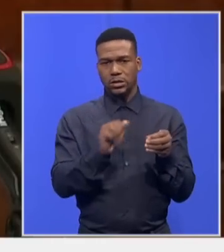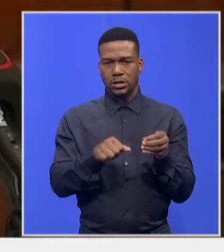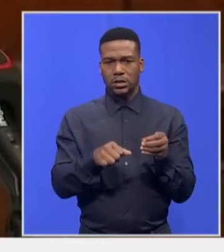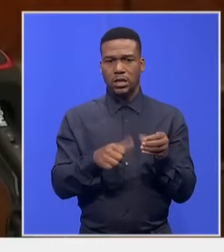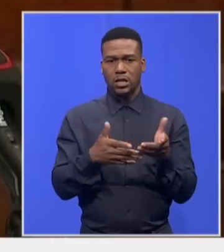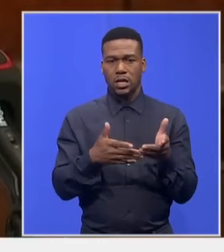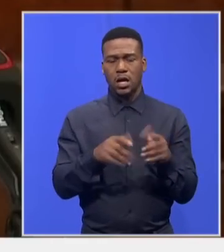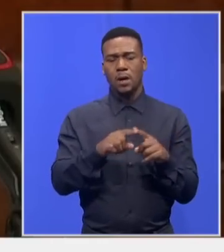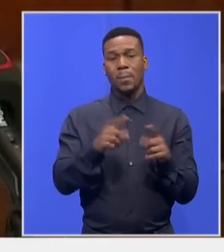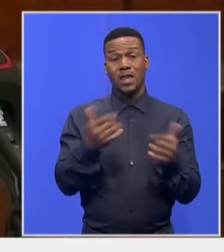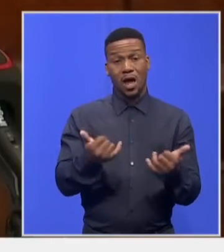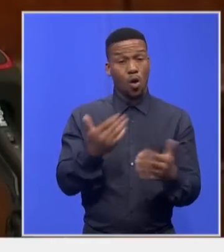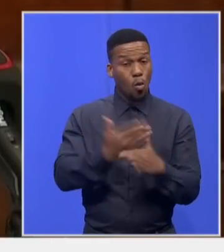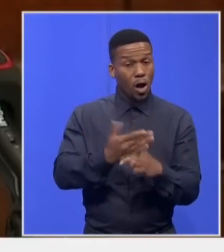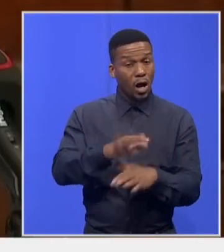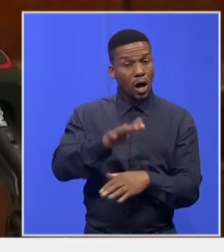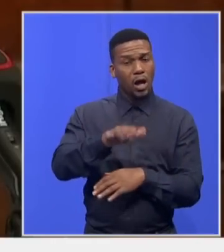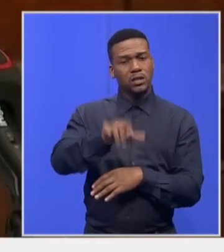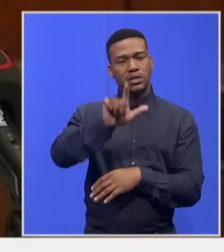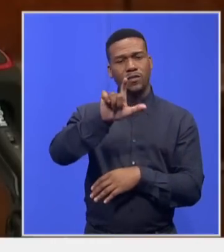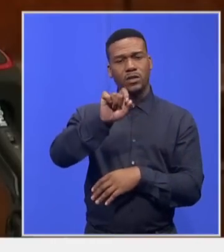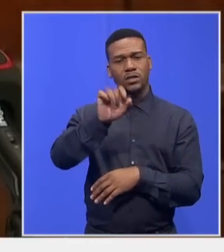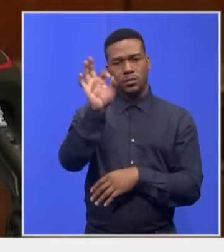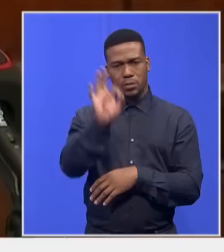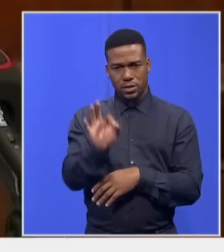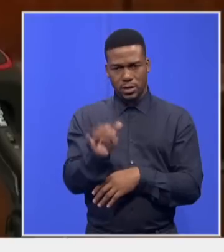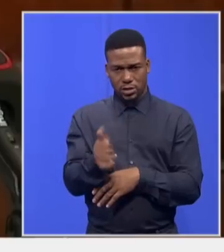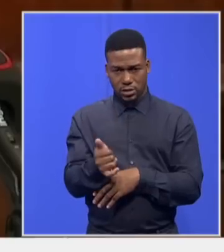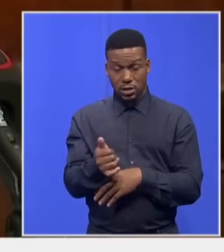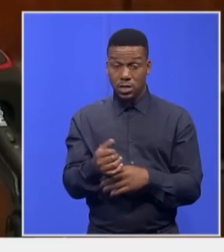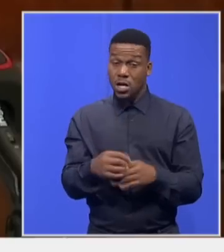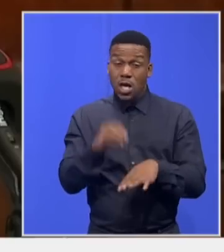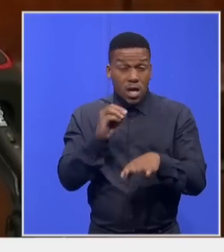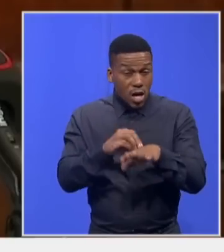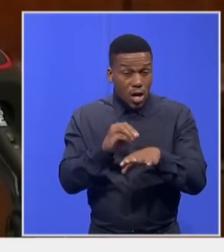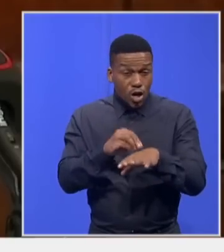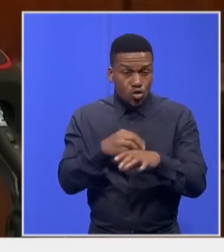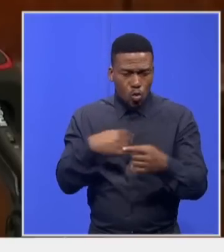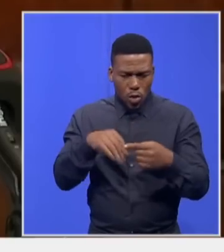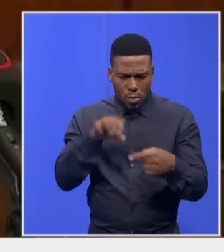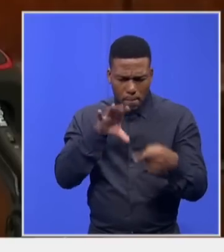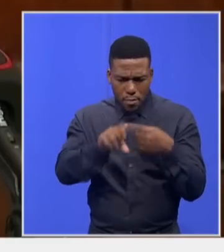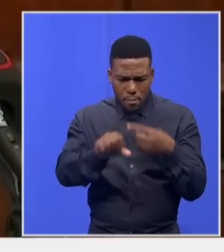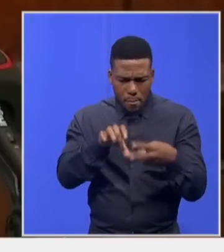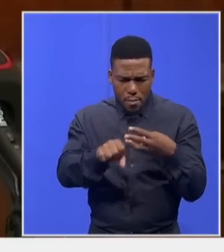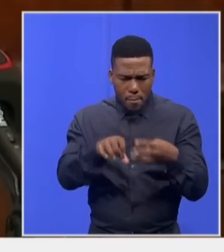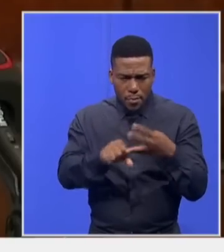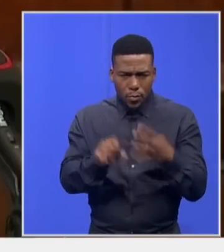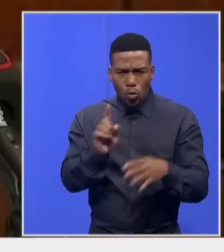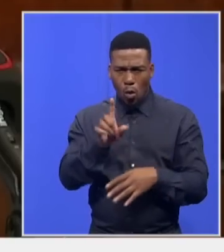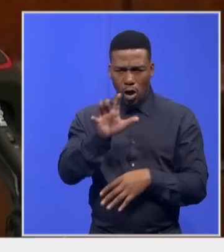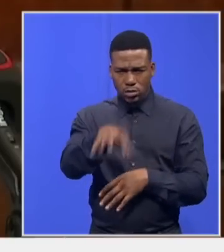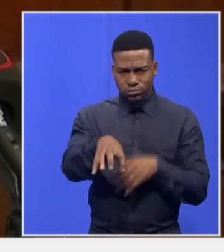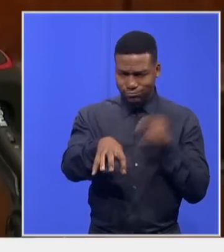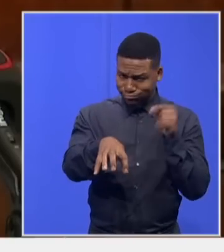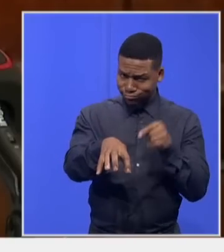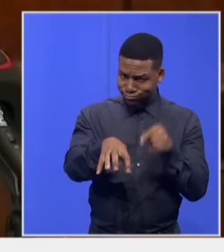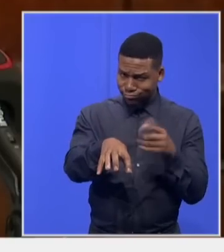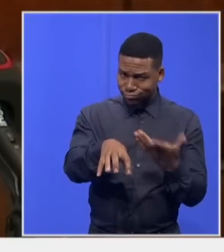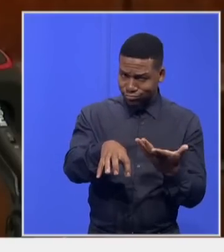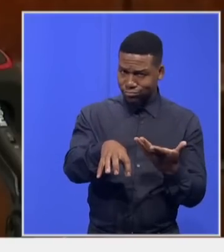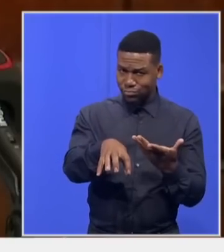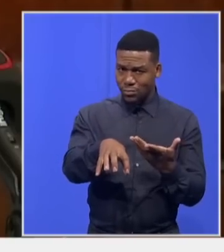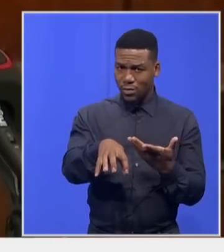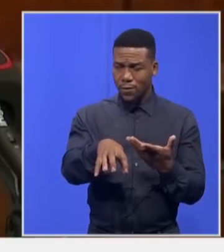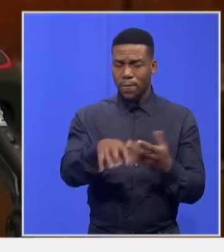70%. And what are the issues that we have picked up in Medupi? These are not necessarily exhaustive, but these are issues that requires